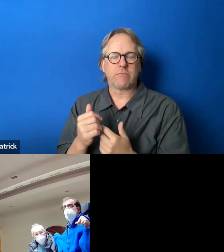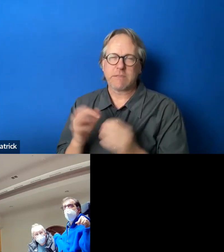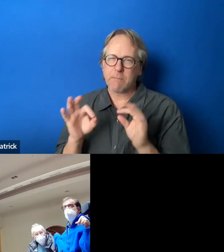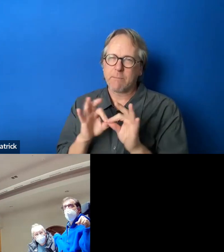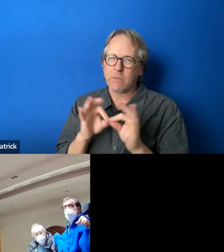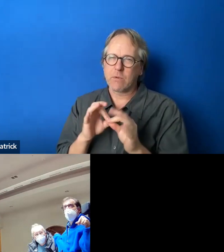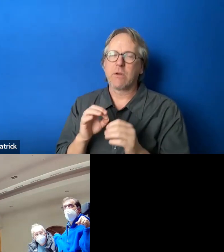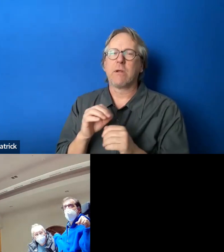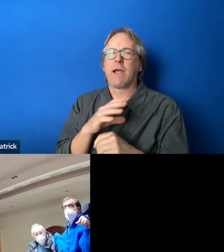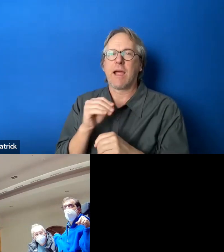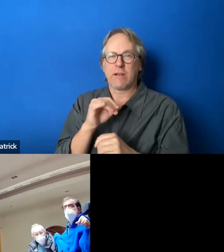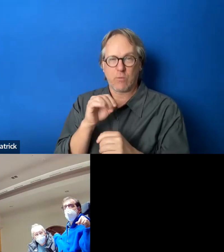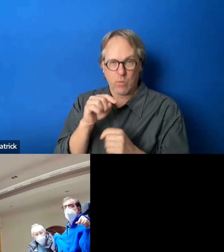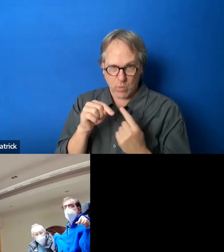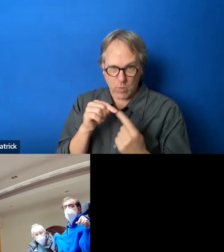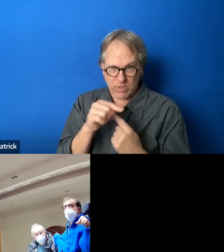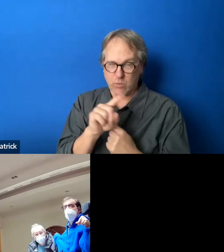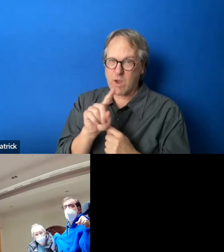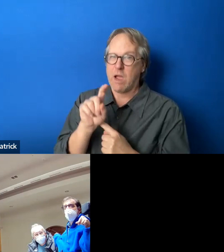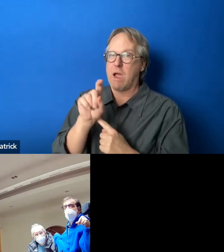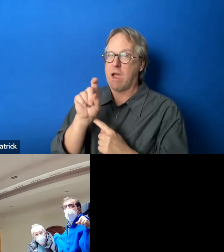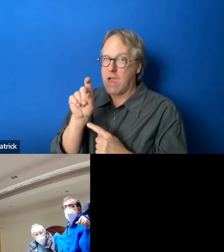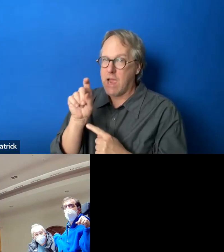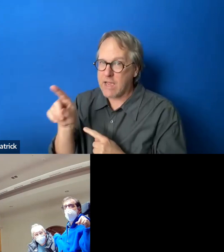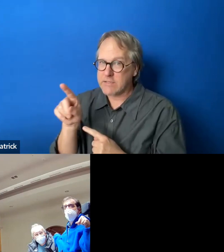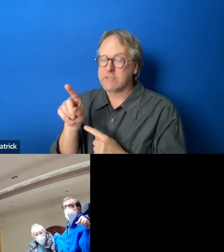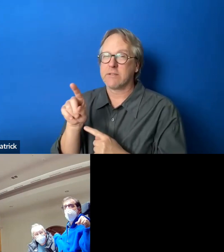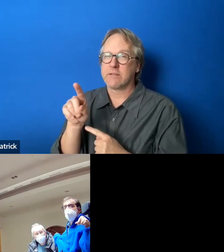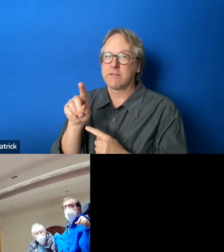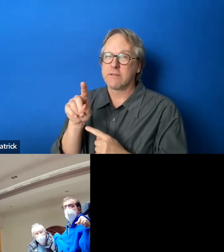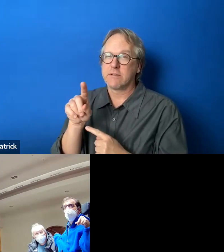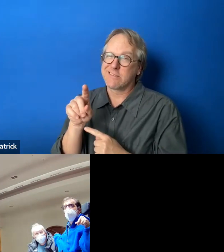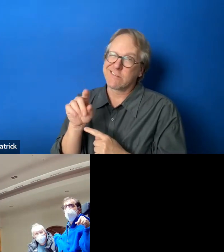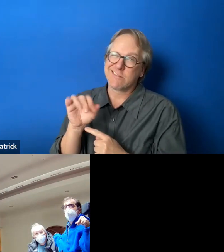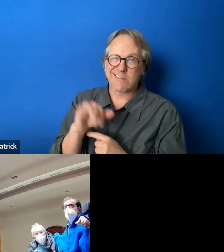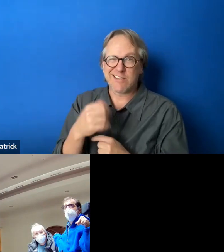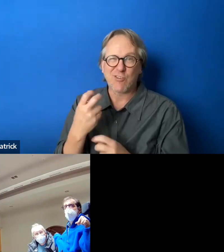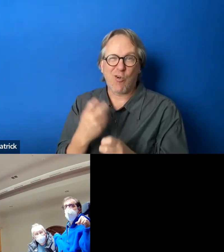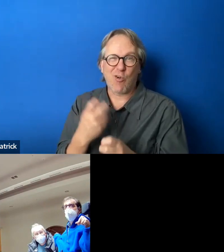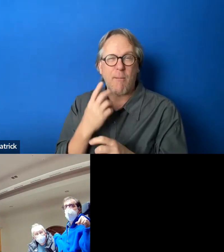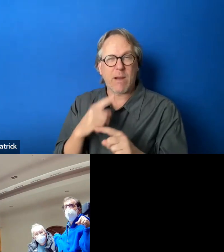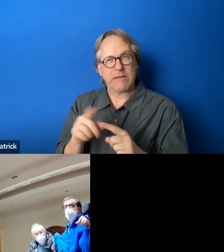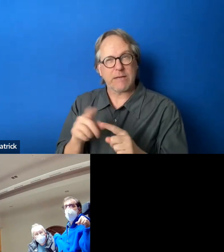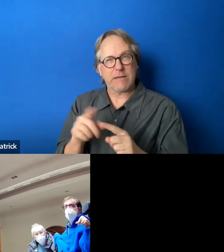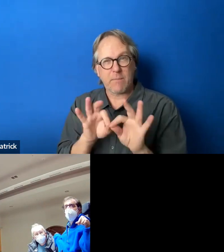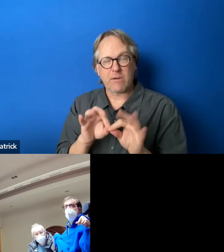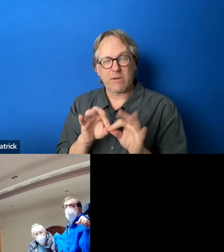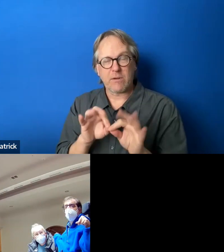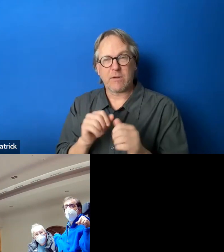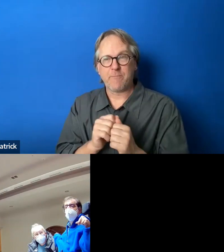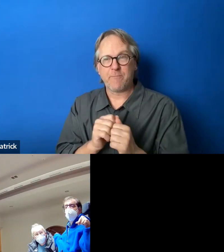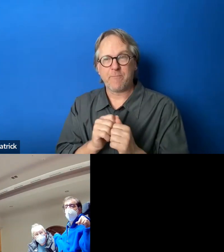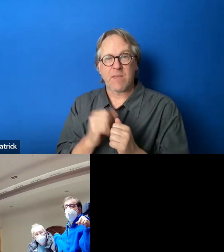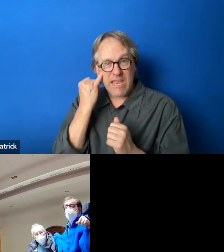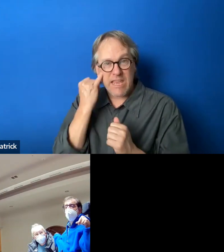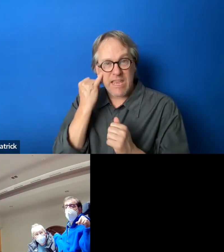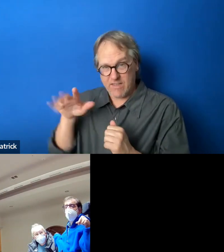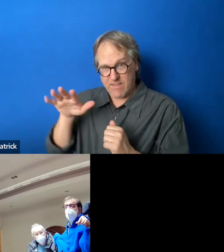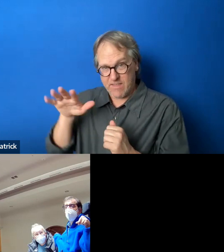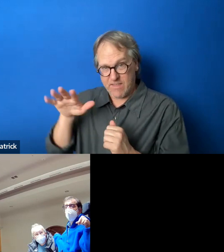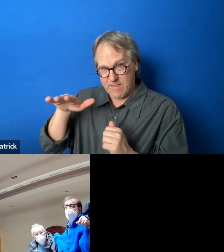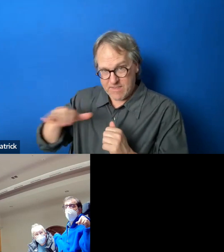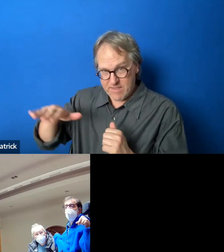ask itself. And I'll tell you, for me, sometimes the places where it's been really low stakes have been